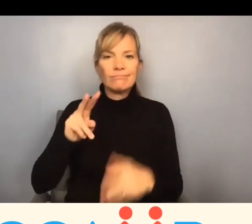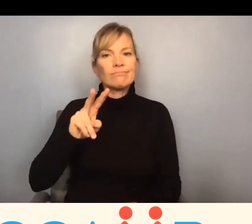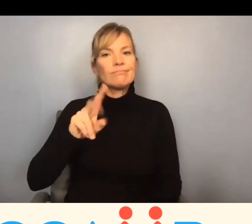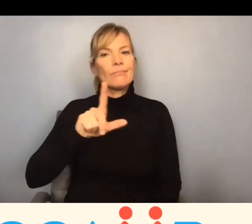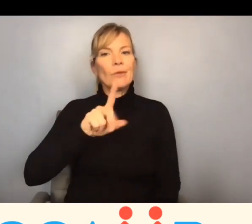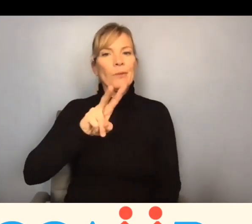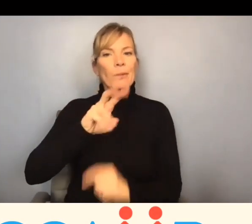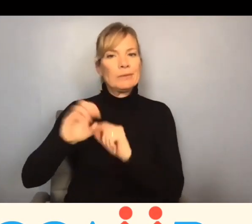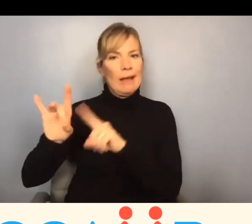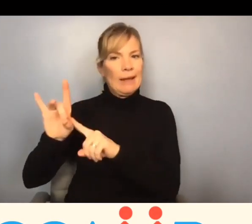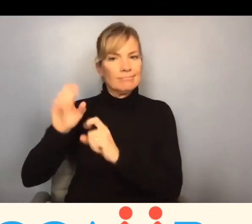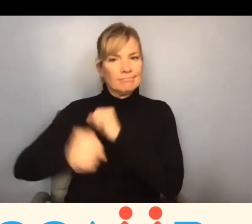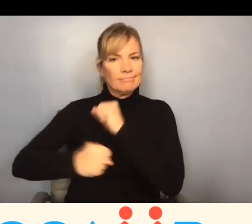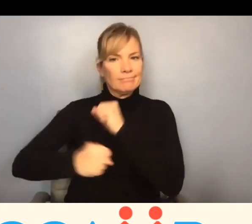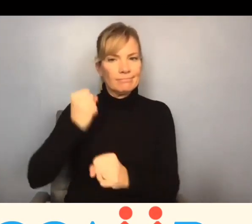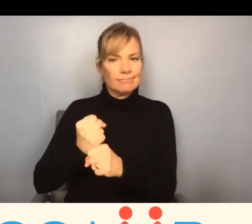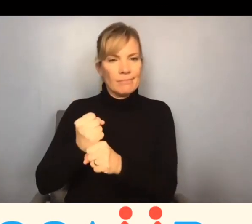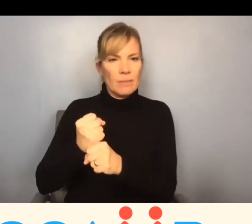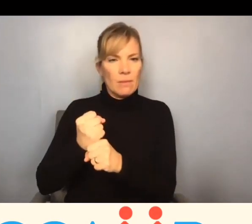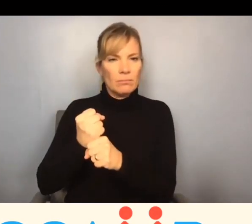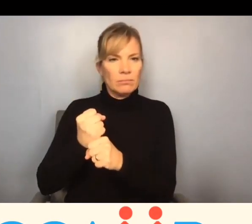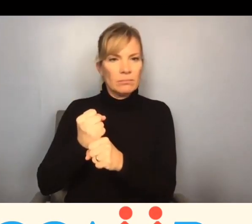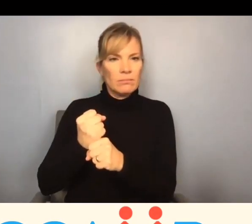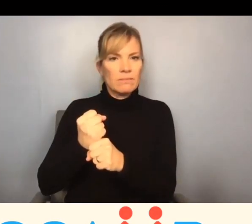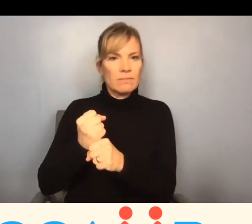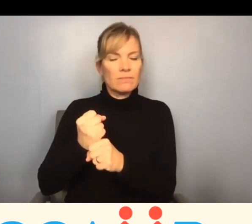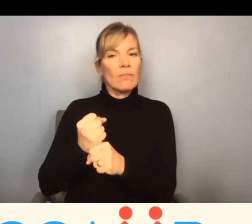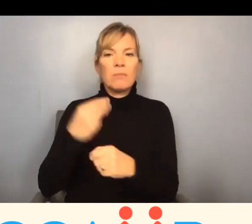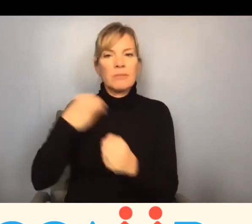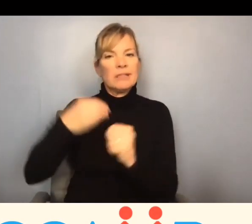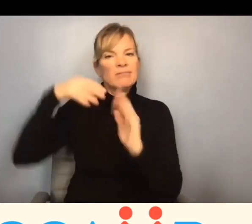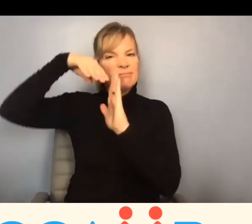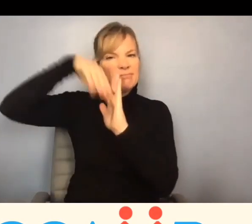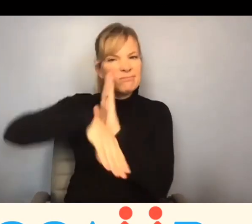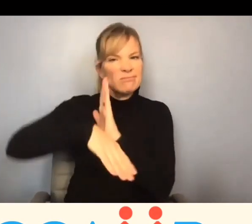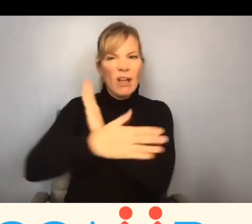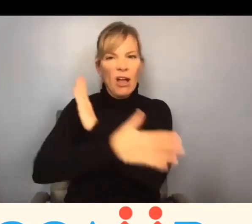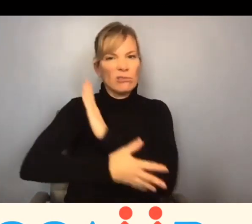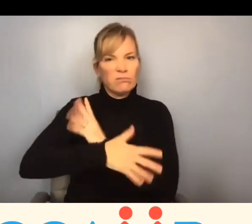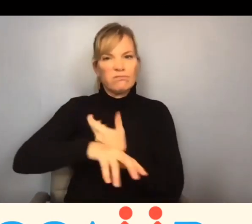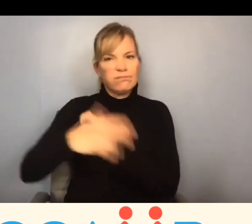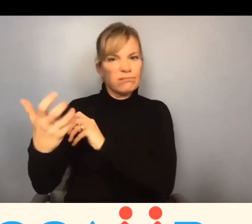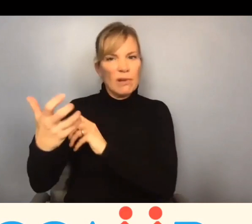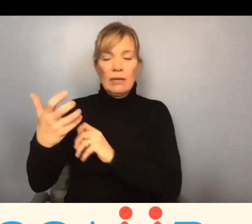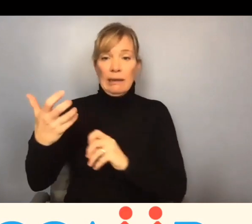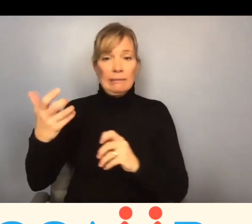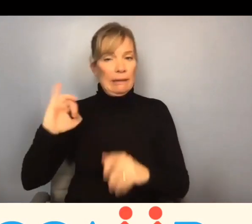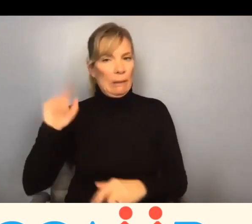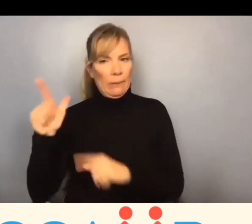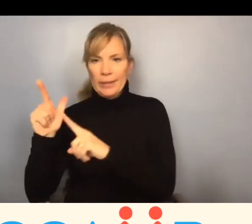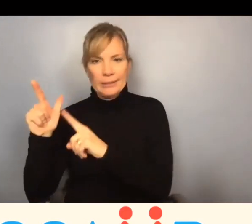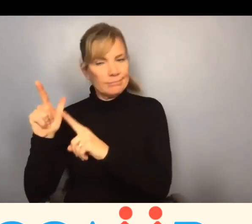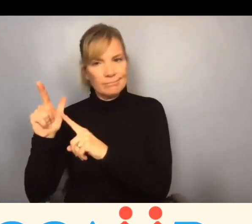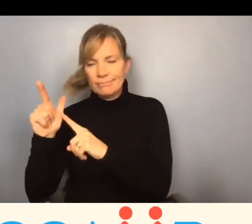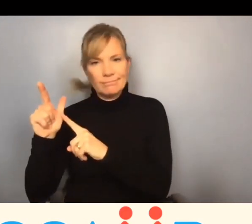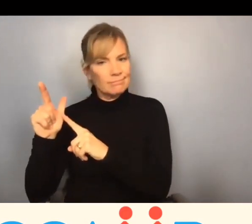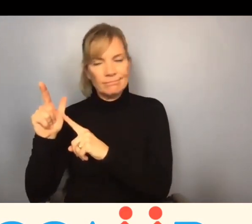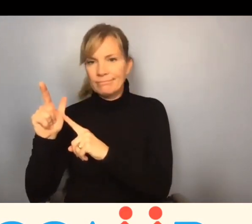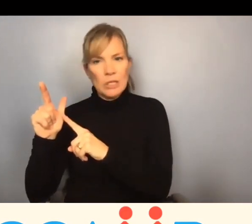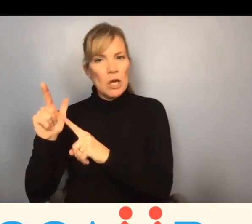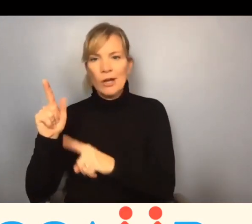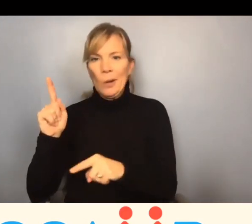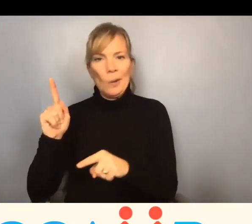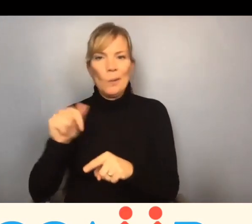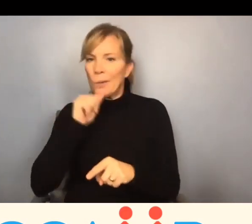2008, when we had a pretty big recession in our country, and the state of Illinois had great difficulty in paying